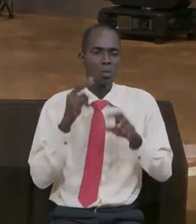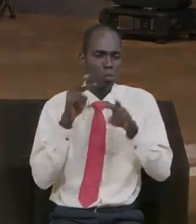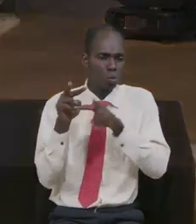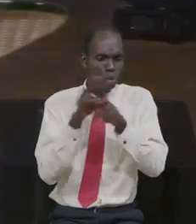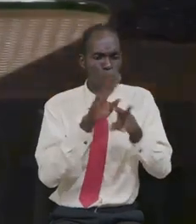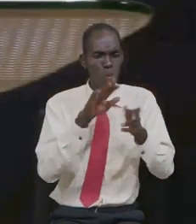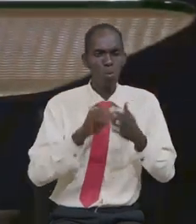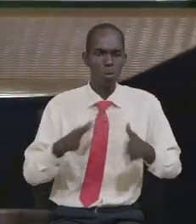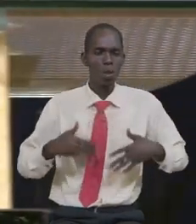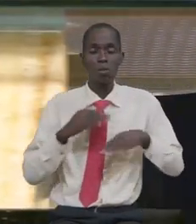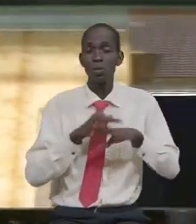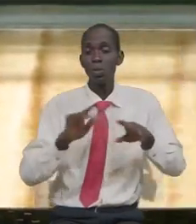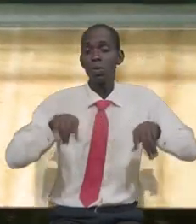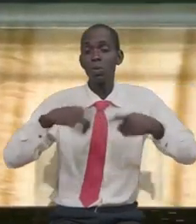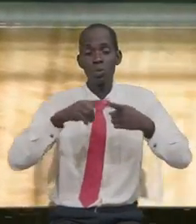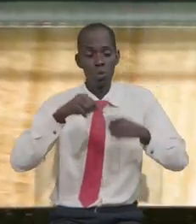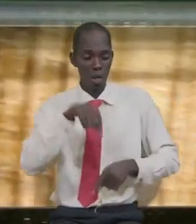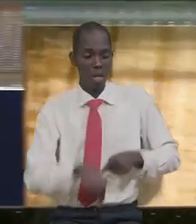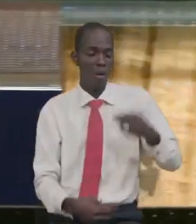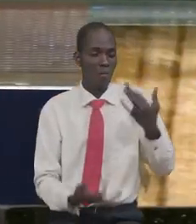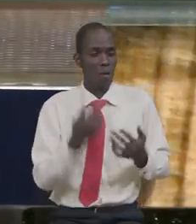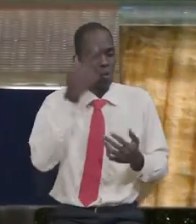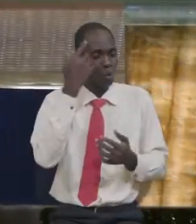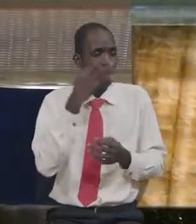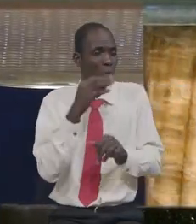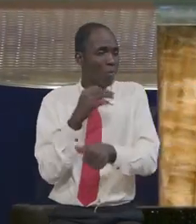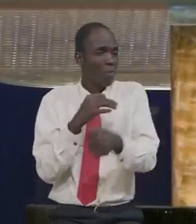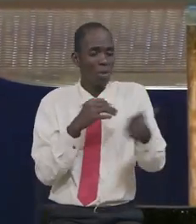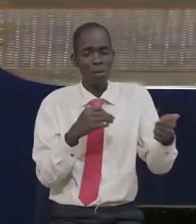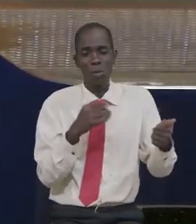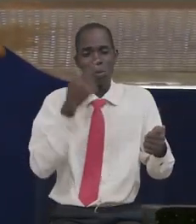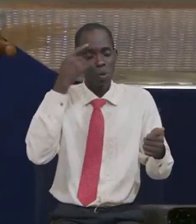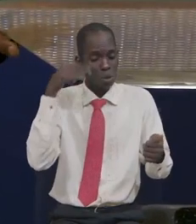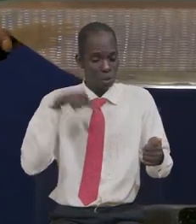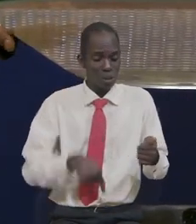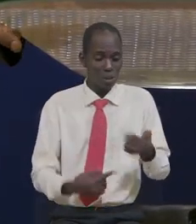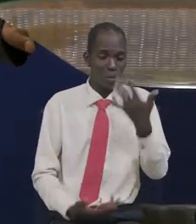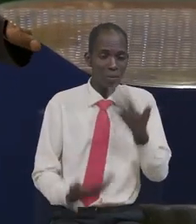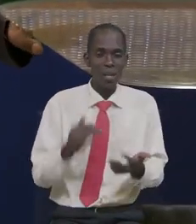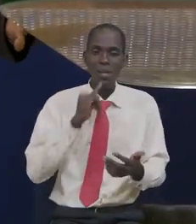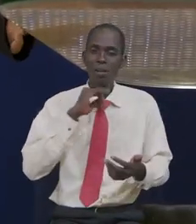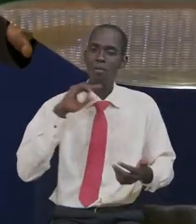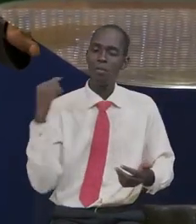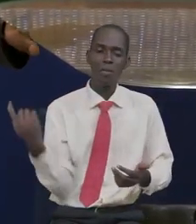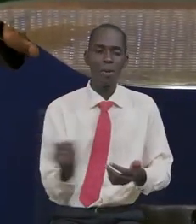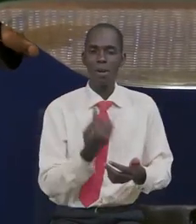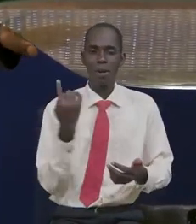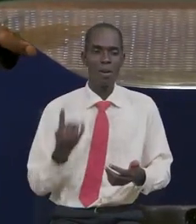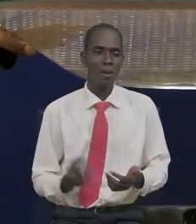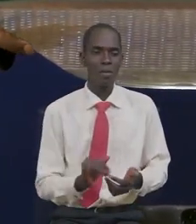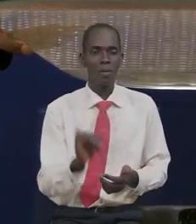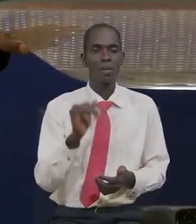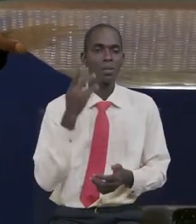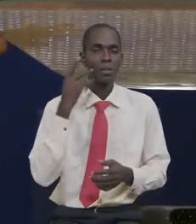for anybody, because hellfire is forever and ever. We're looking at Revelation